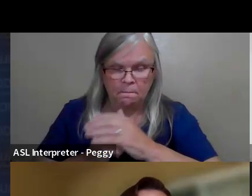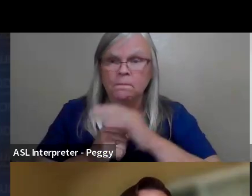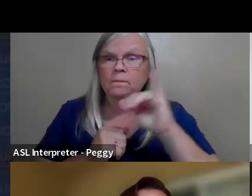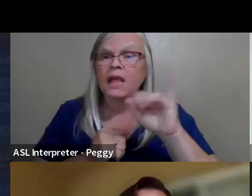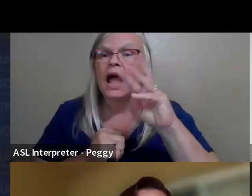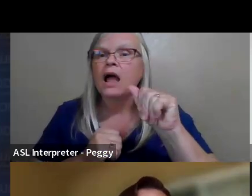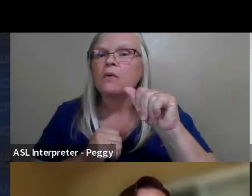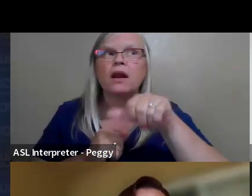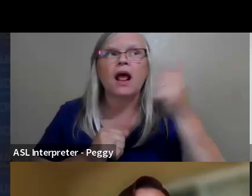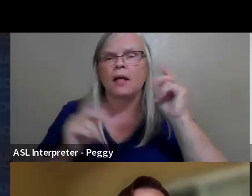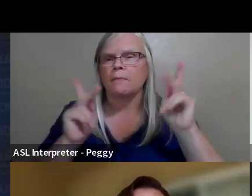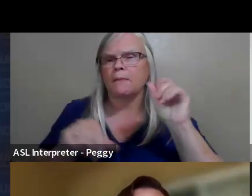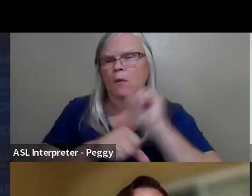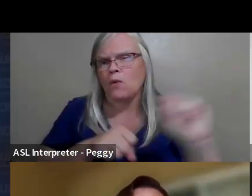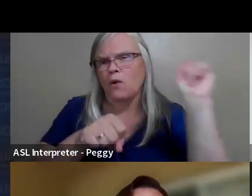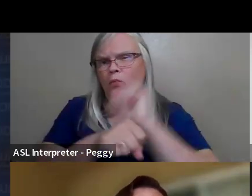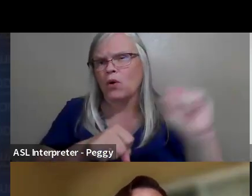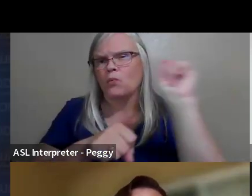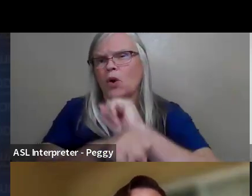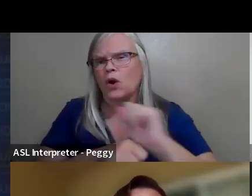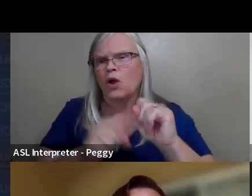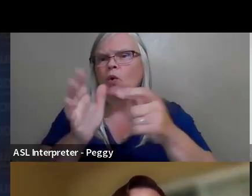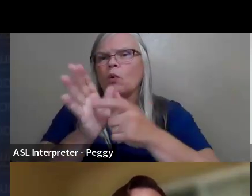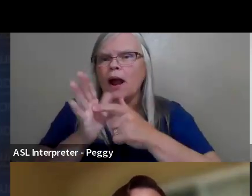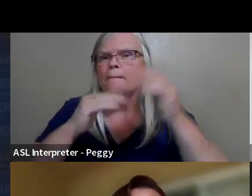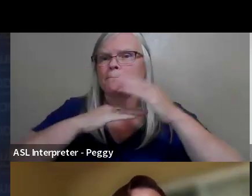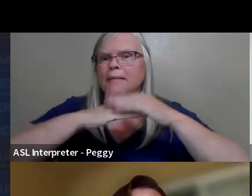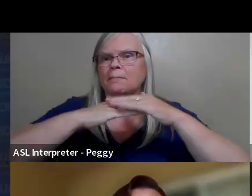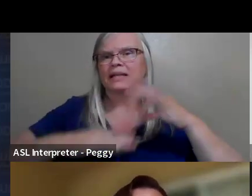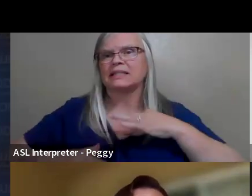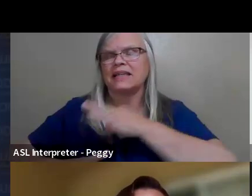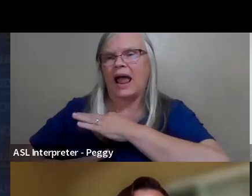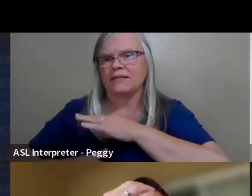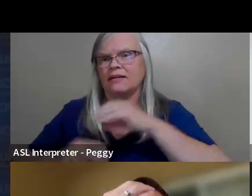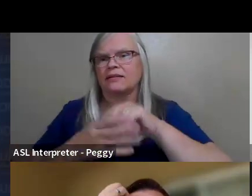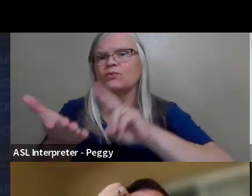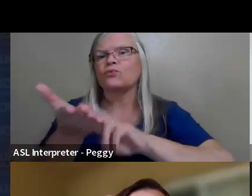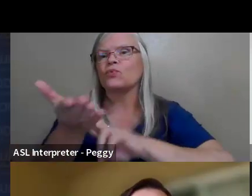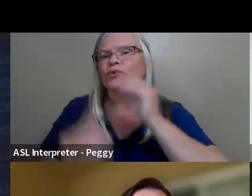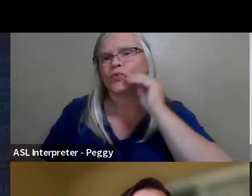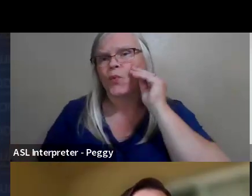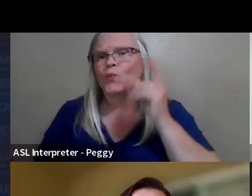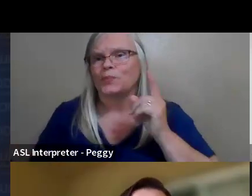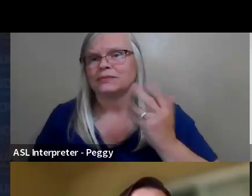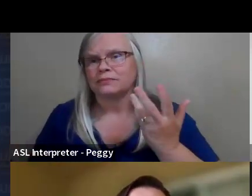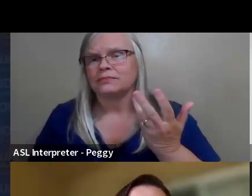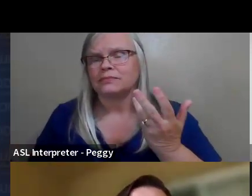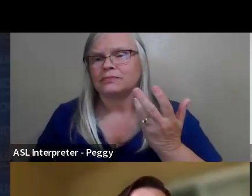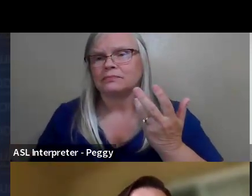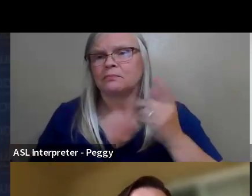Iowa and others had worked for years to require minimum staffing requirements in nursing facilities. And there was a